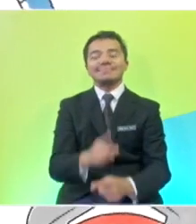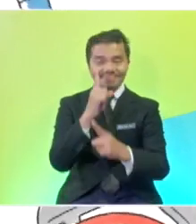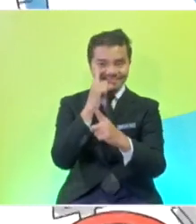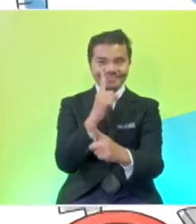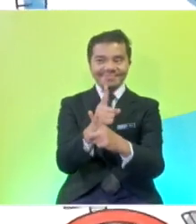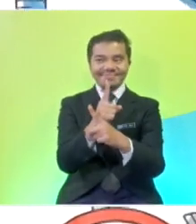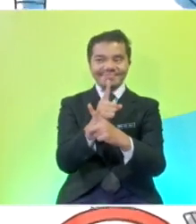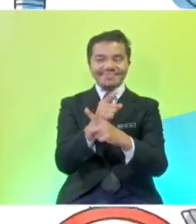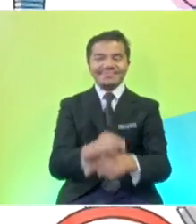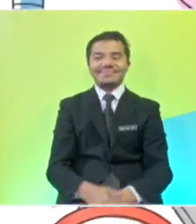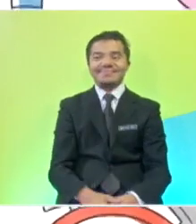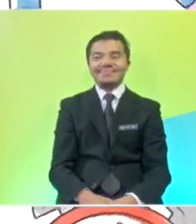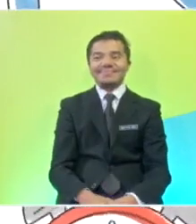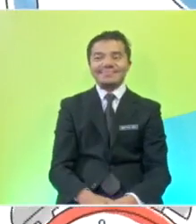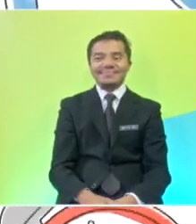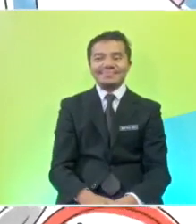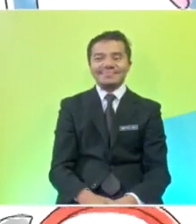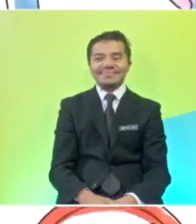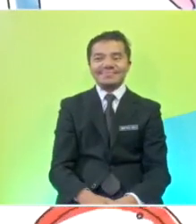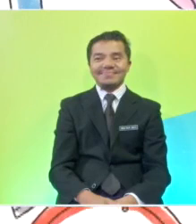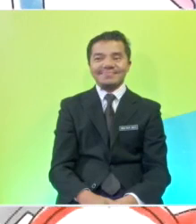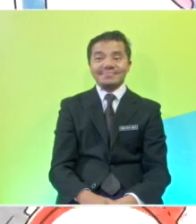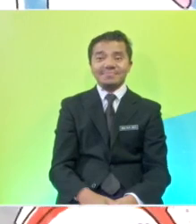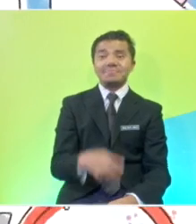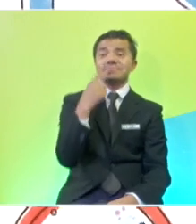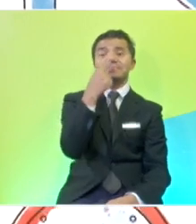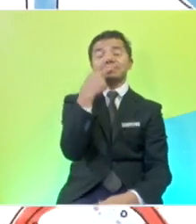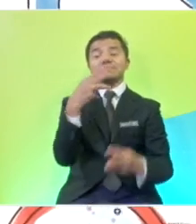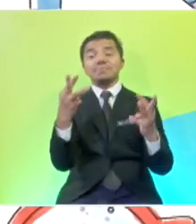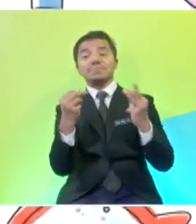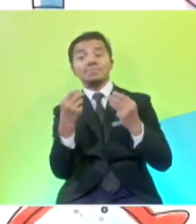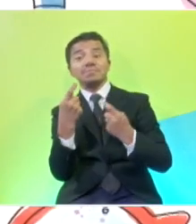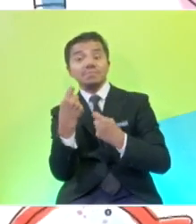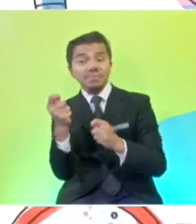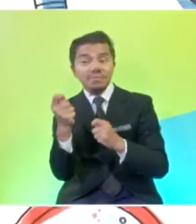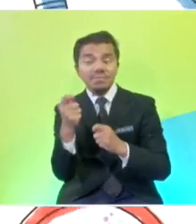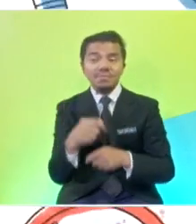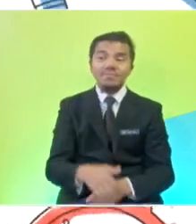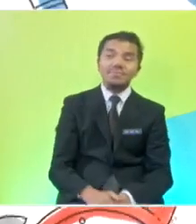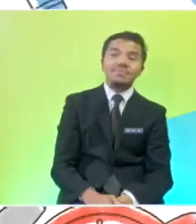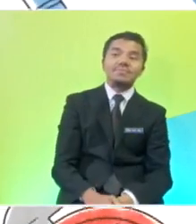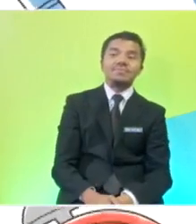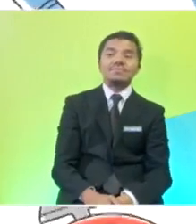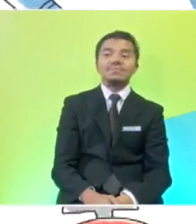good. Correct answer. Okay, how about others who want to try voluntary action? Yes,